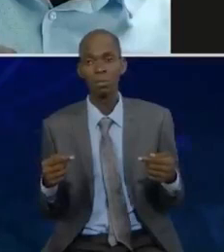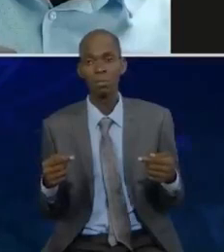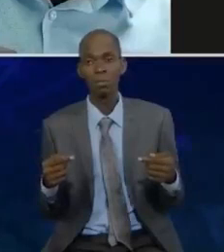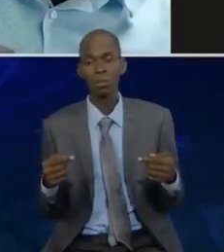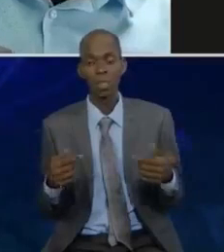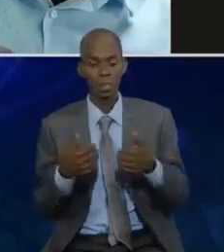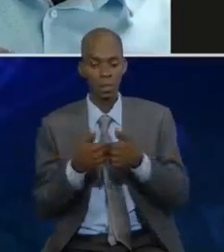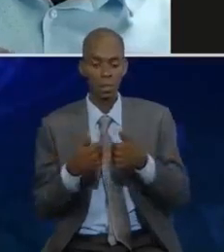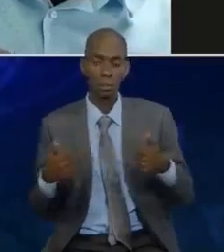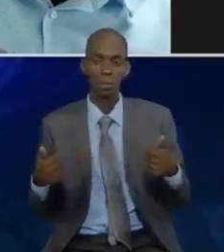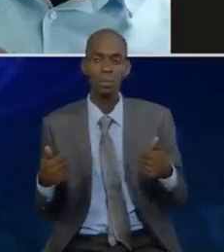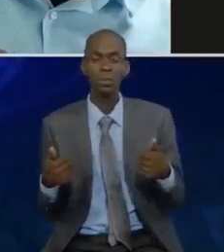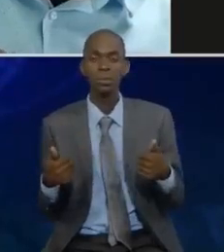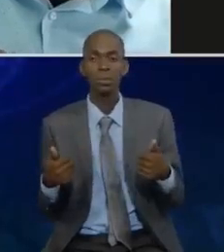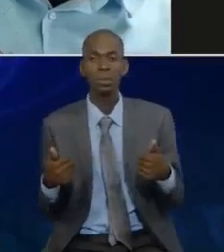separation,